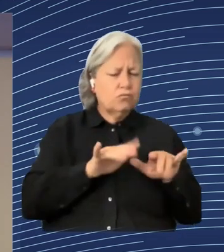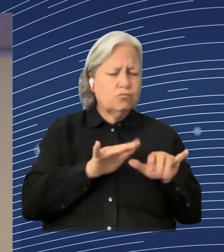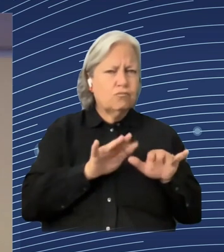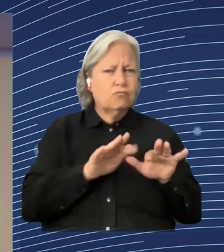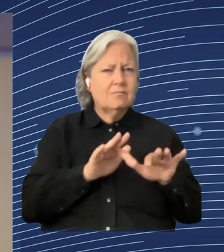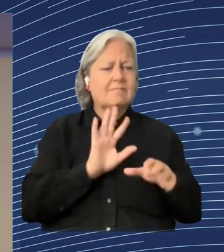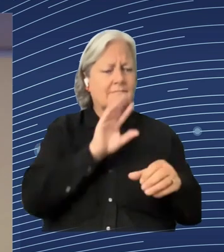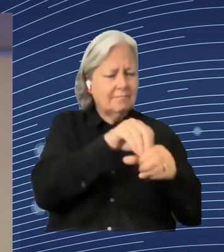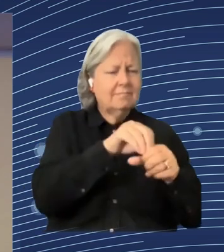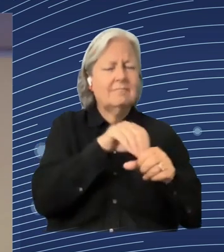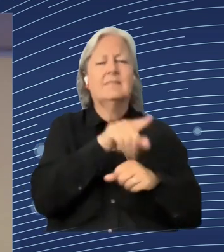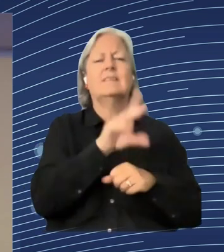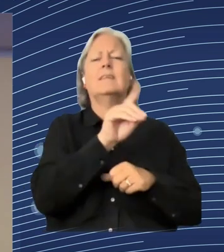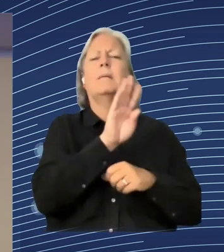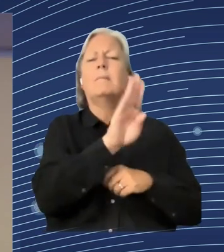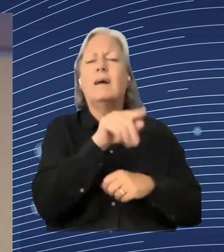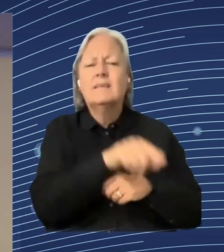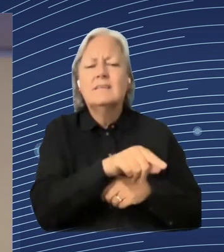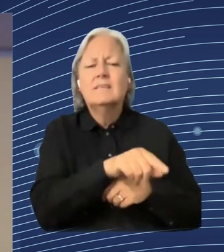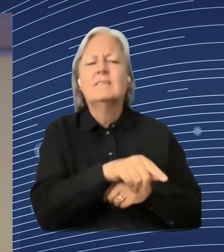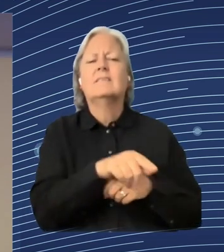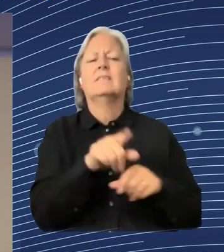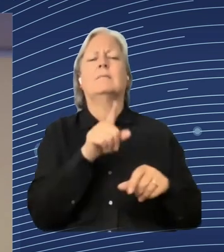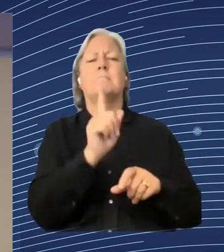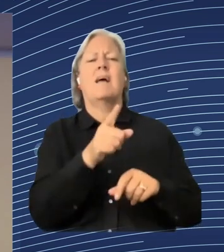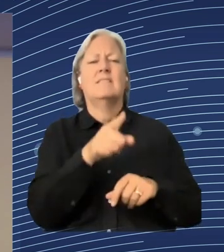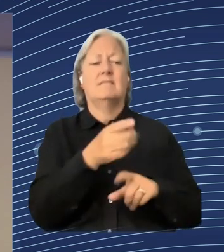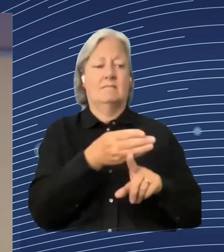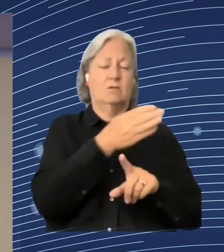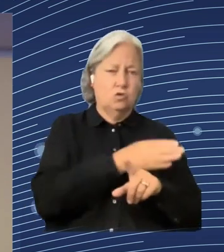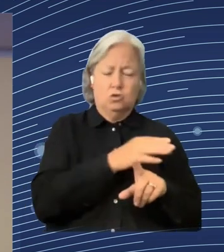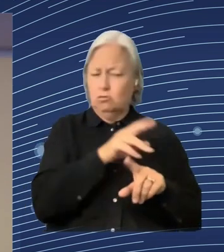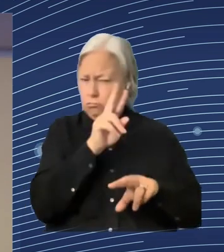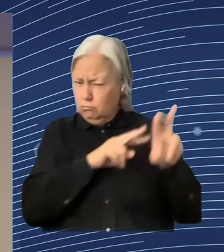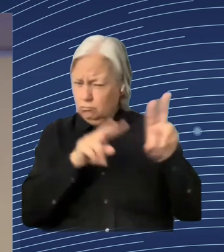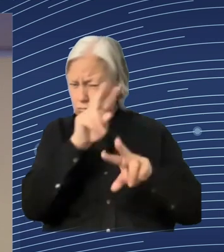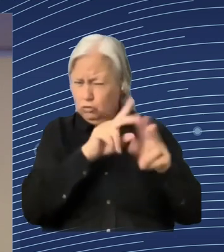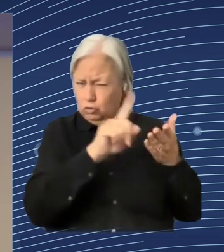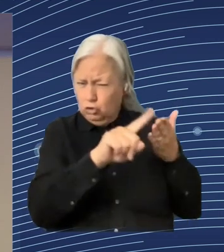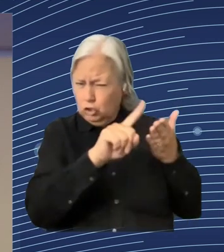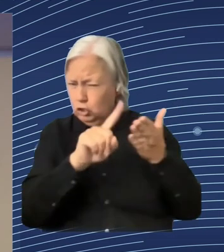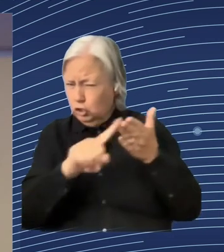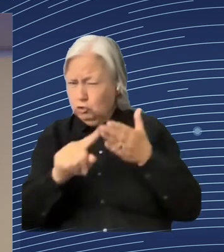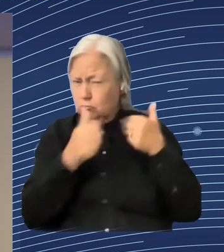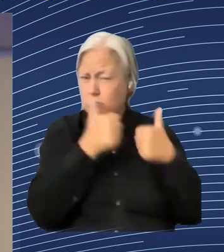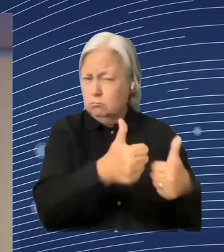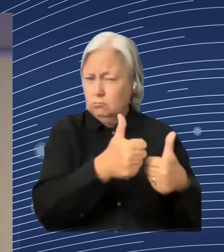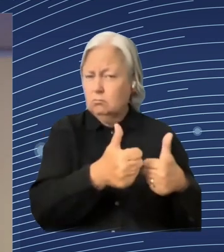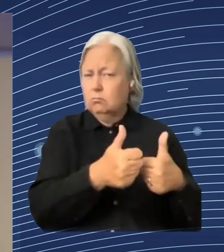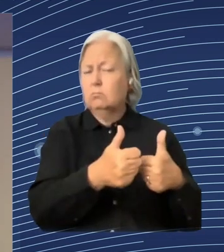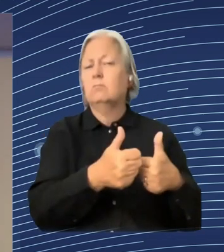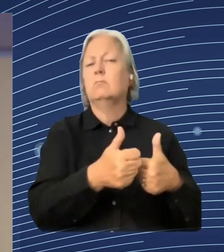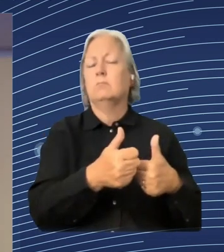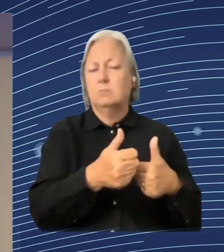means primary checks before you introduce something. And it's related also, I think,